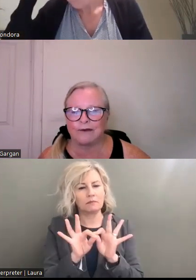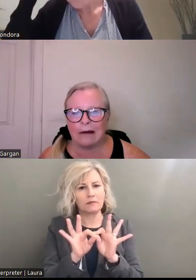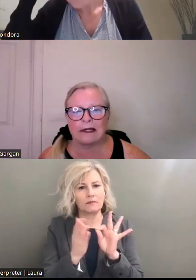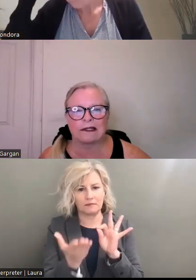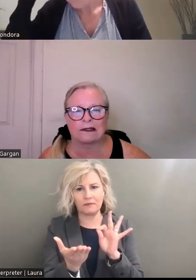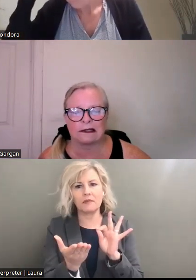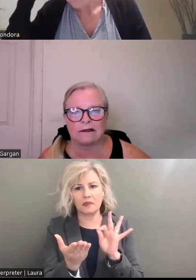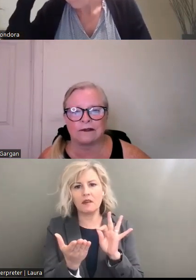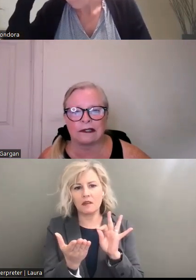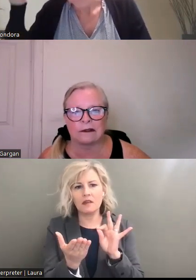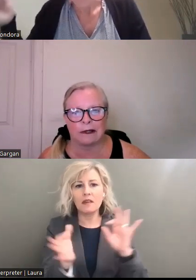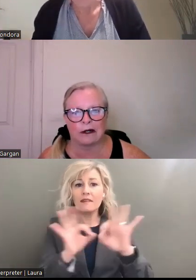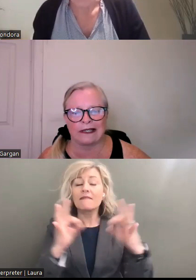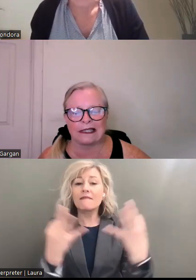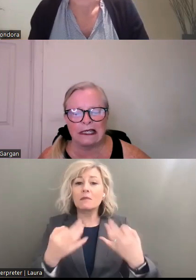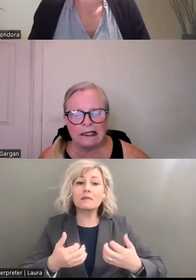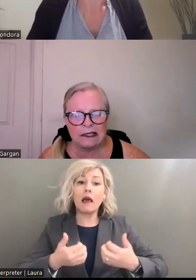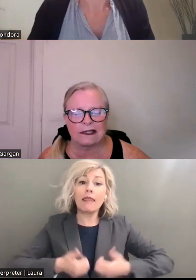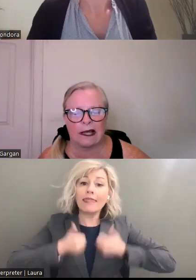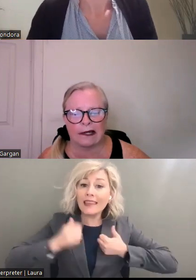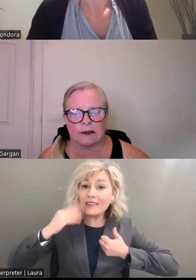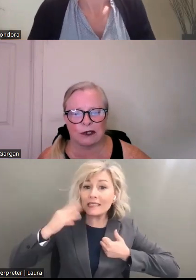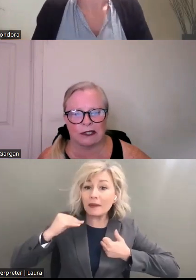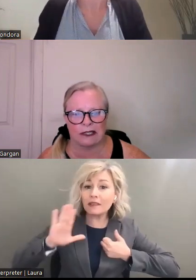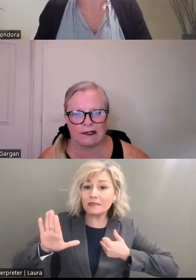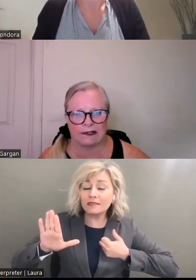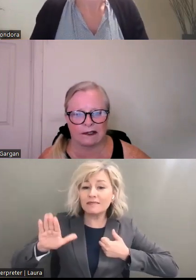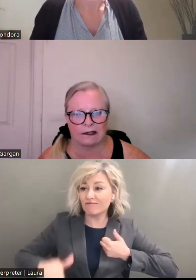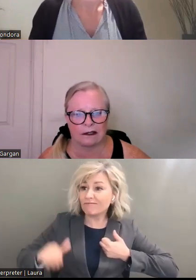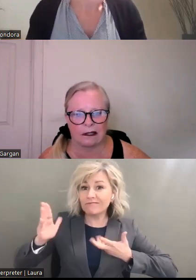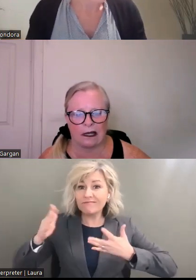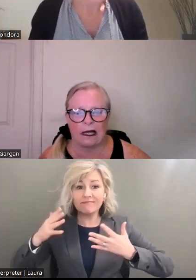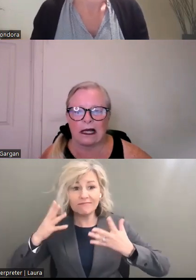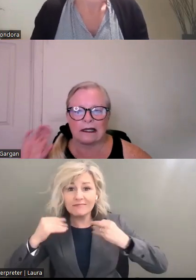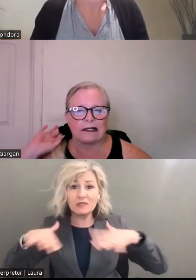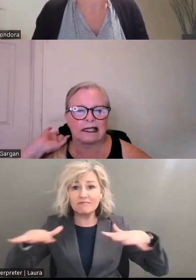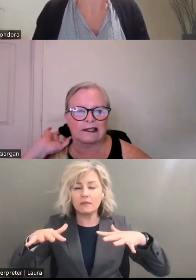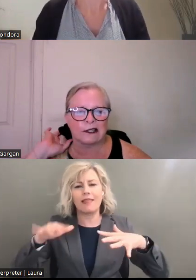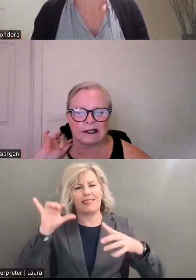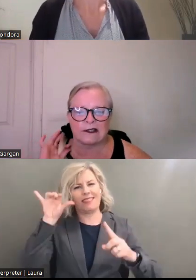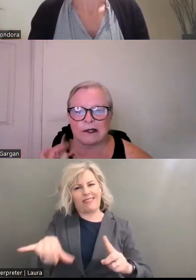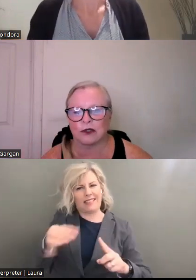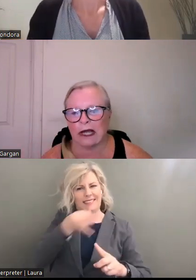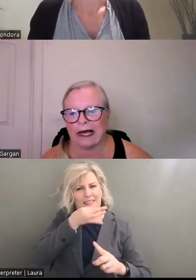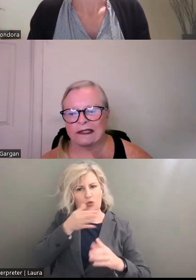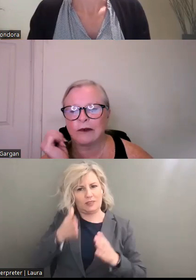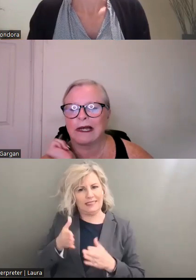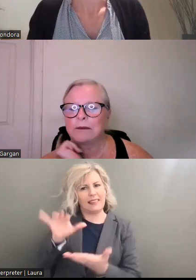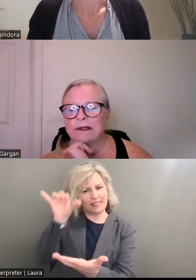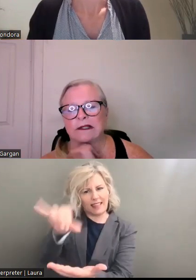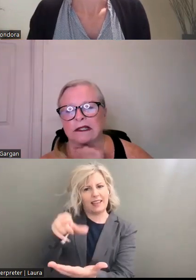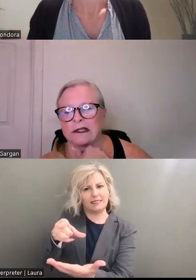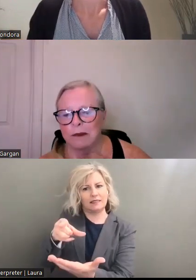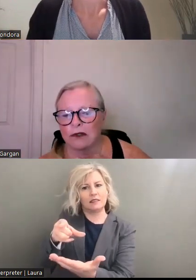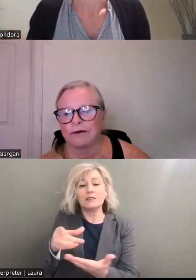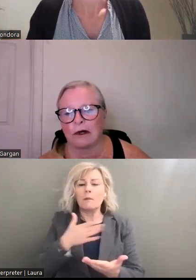Families' lived experience is expertise. let's look at this picture, guys. Everybody,